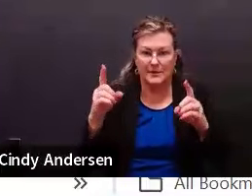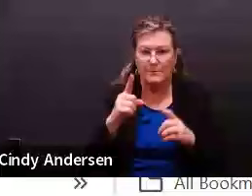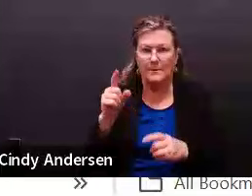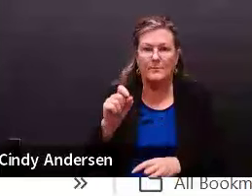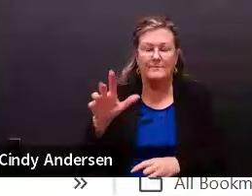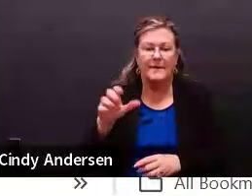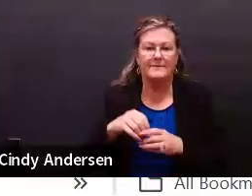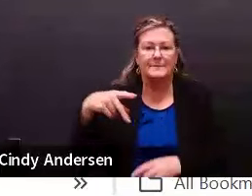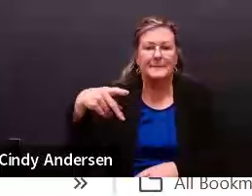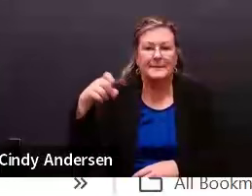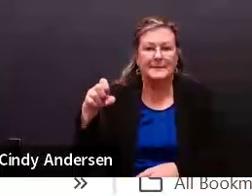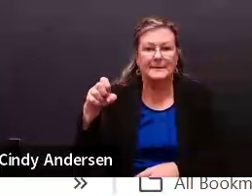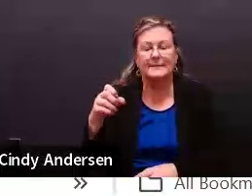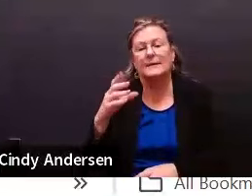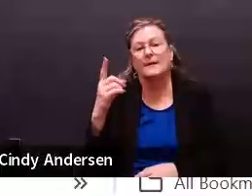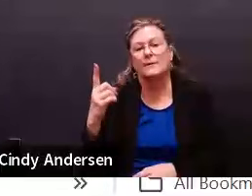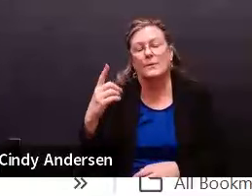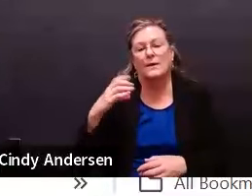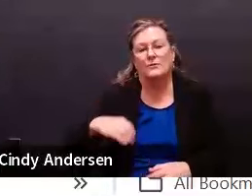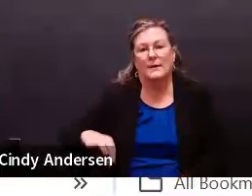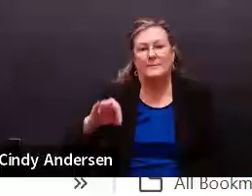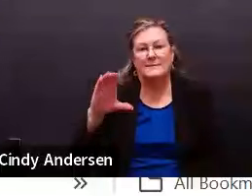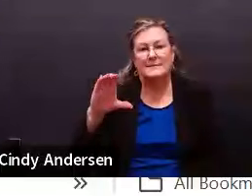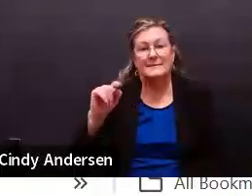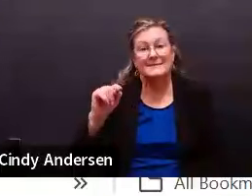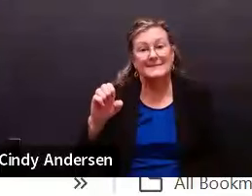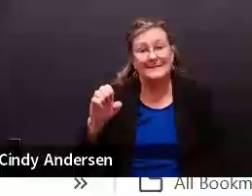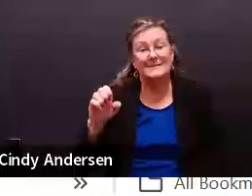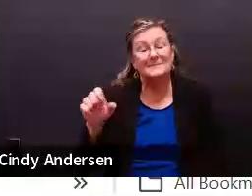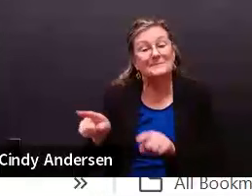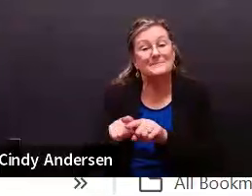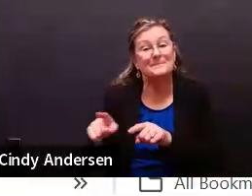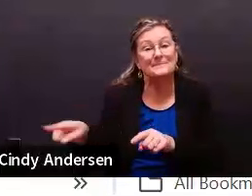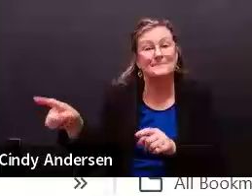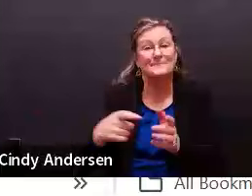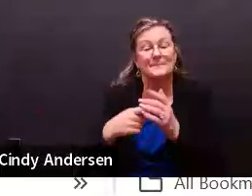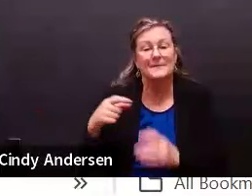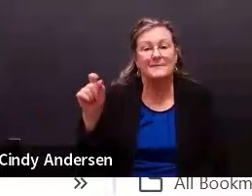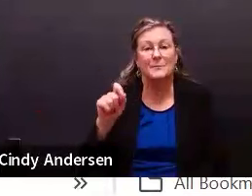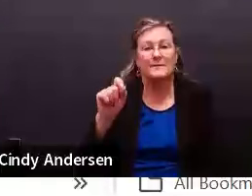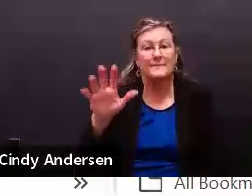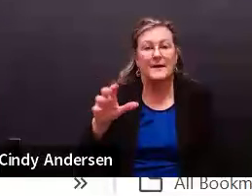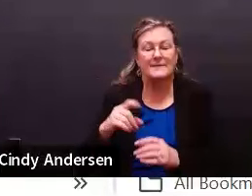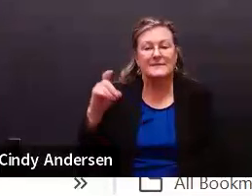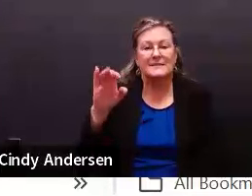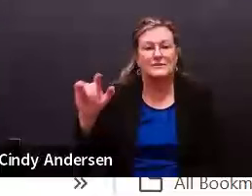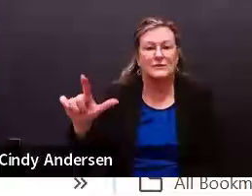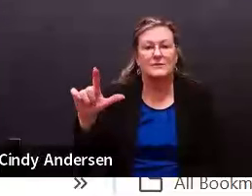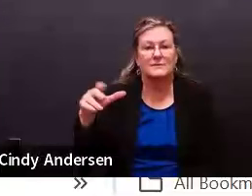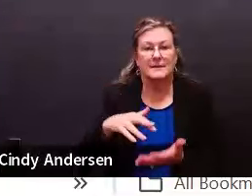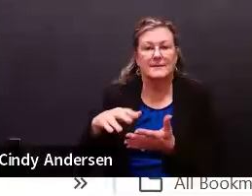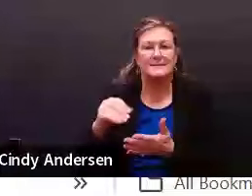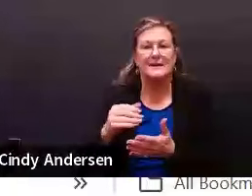in PE, and 1 credit in CTE. They also are required to have a half credit in digital studies and a half credit in